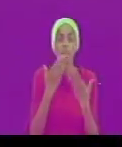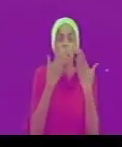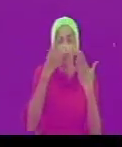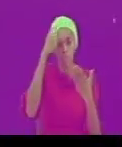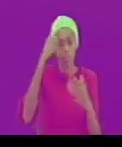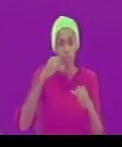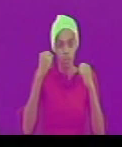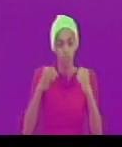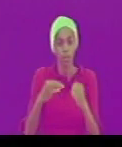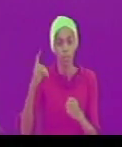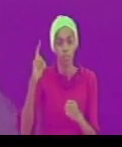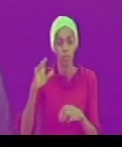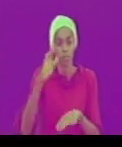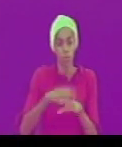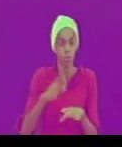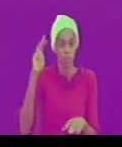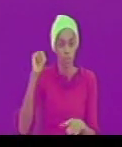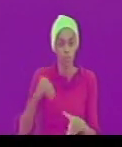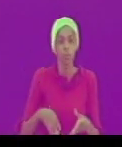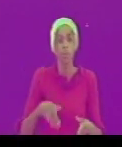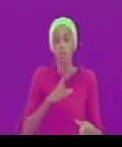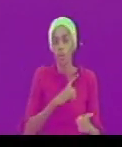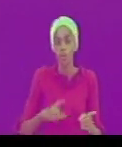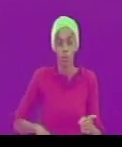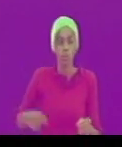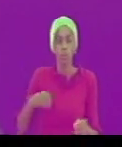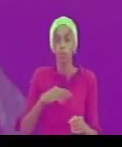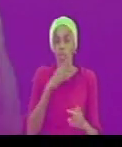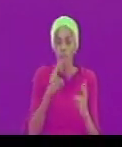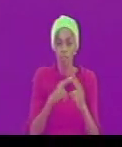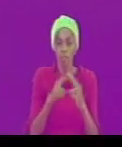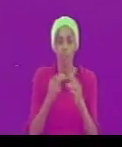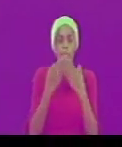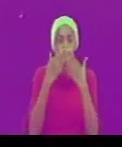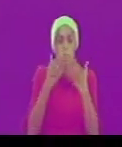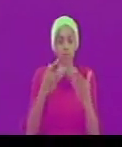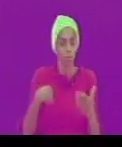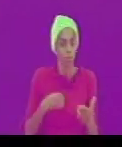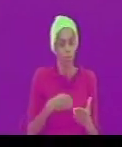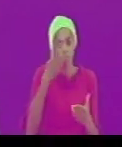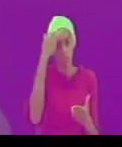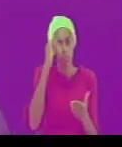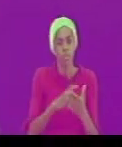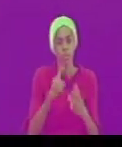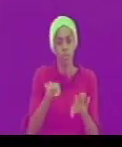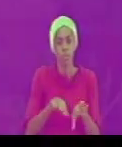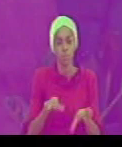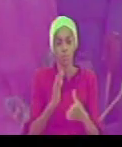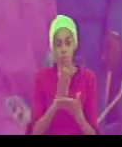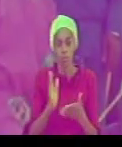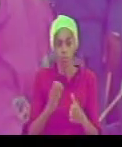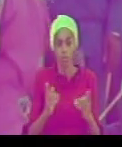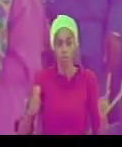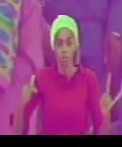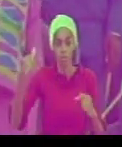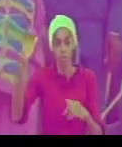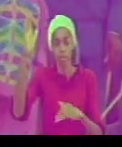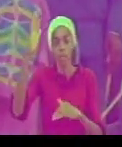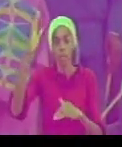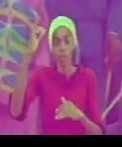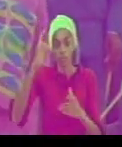to do greater things today. That is why we say we appreciate you. Brethren, open your mouth and begin to appreciate God.